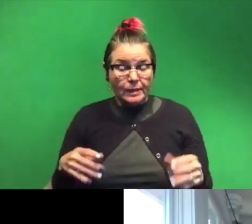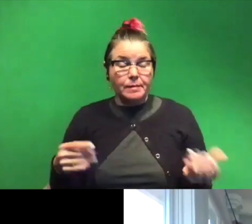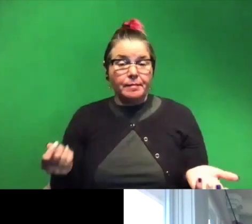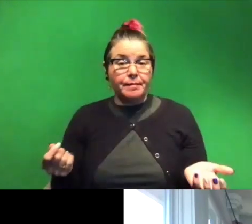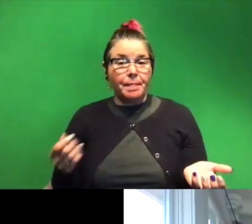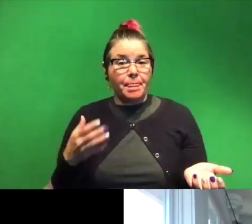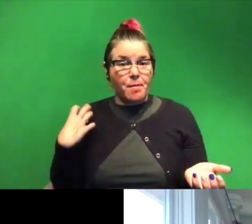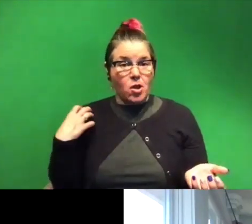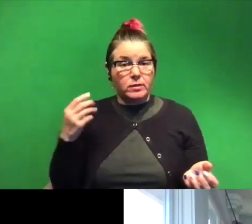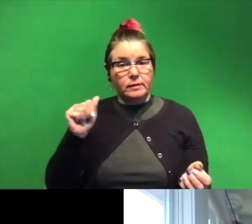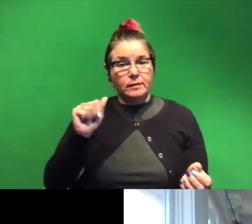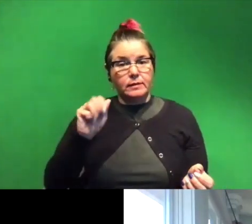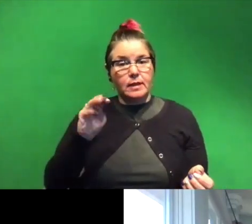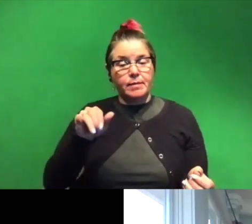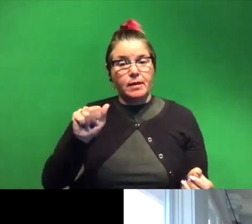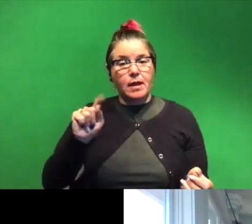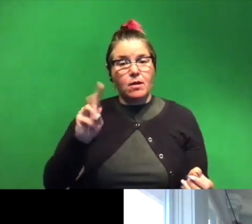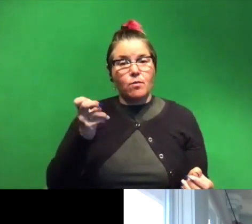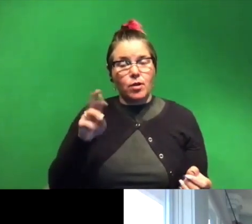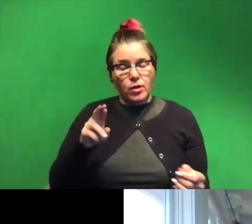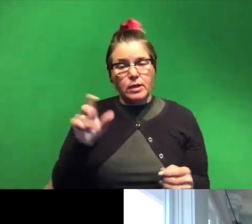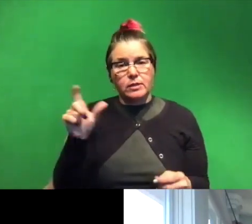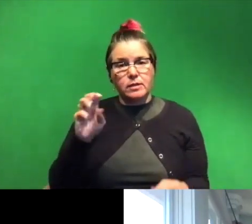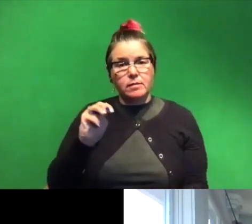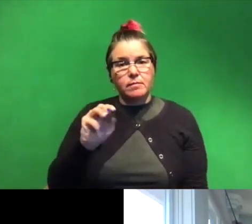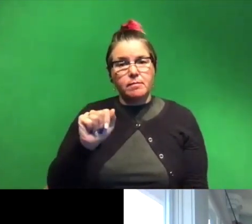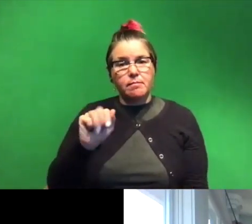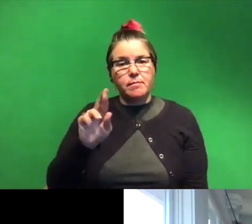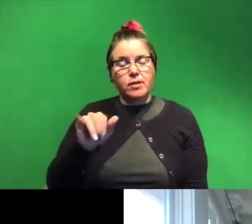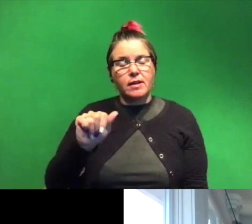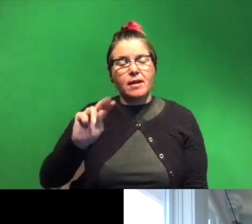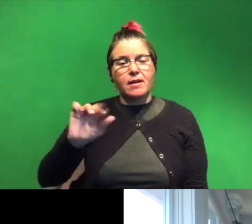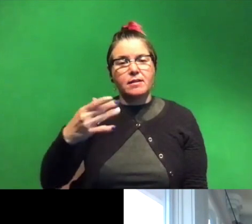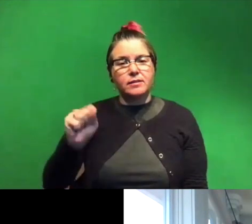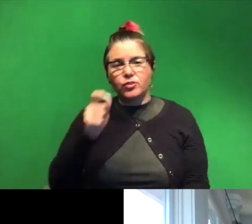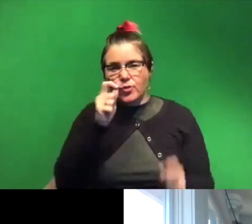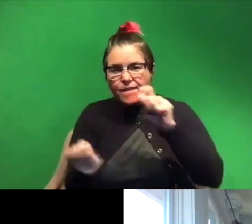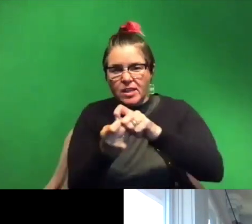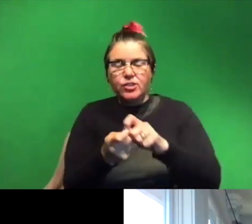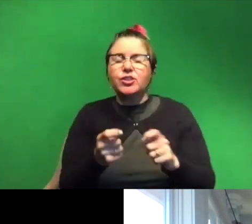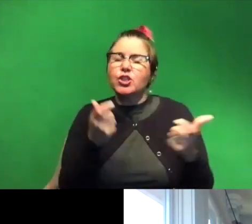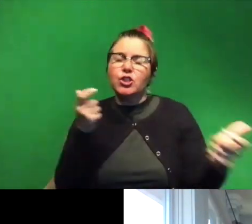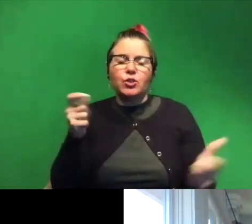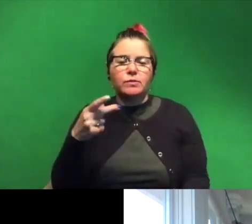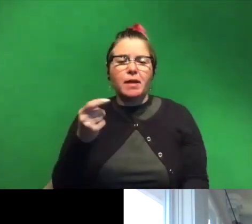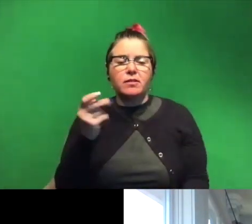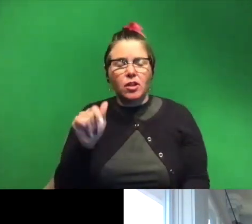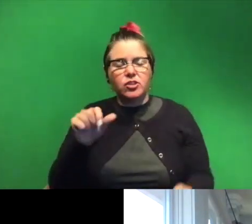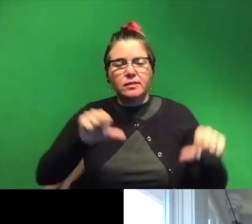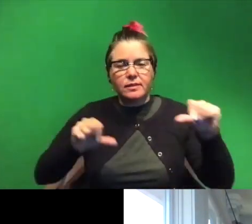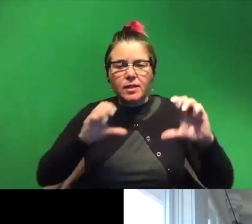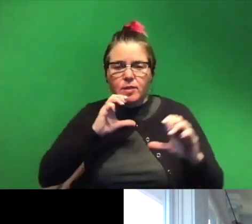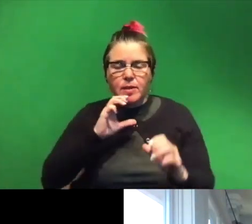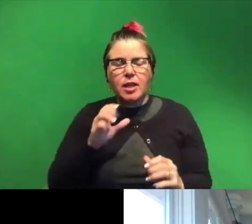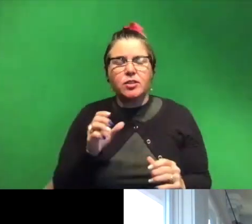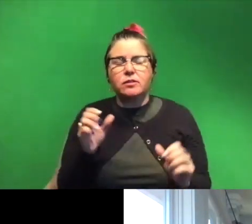my boss was Amy Atwater, who on Instagram is Mary Anning's Revenge. She's a huge paleontology science communication. She's